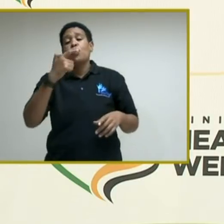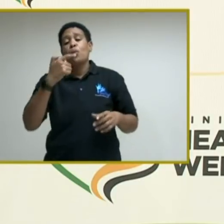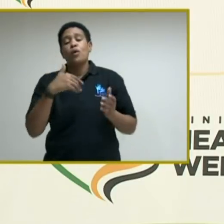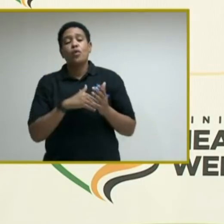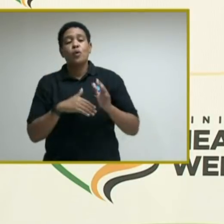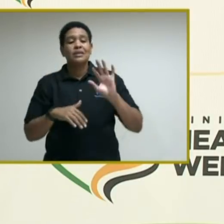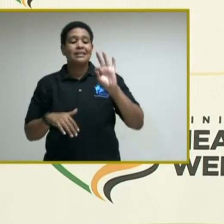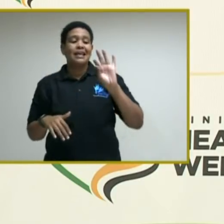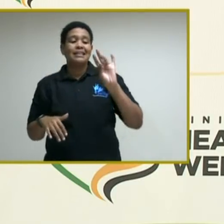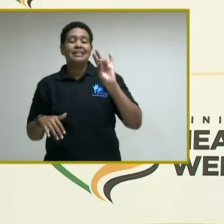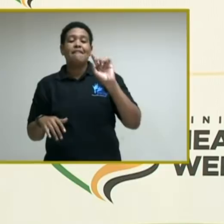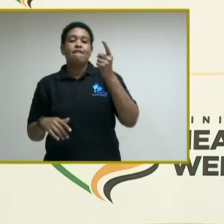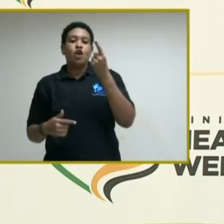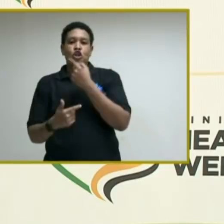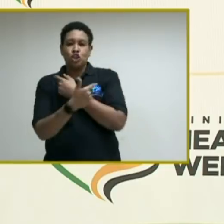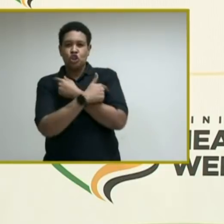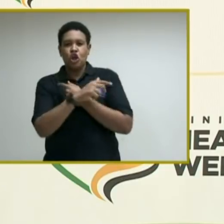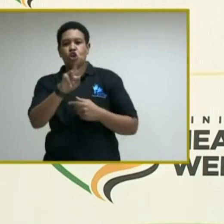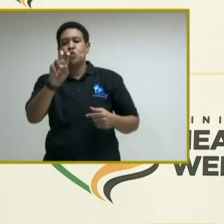521,097 first dose,